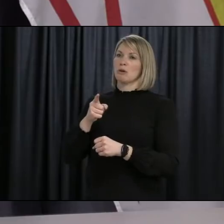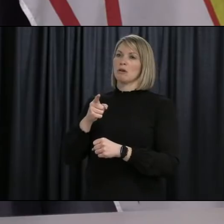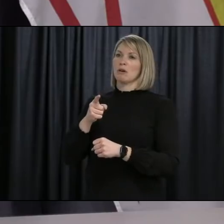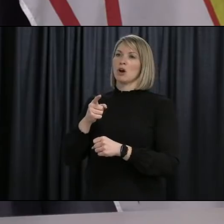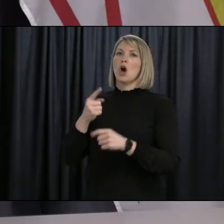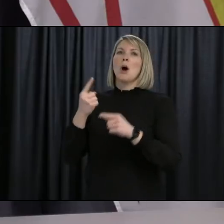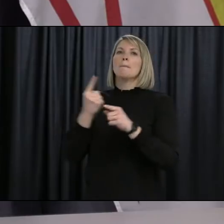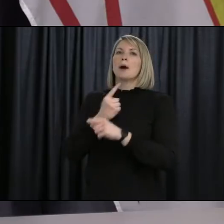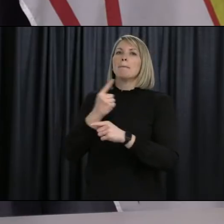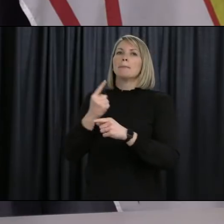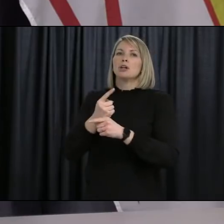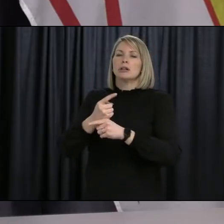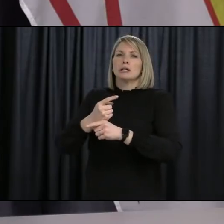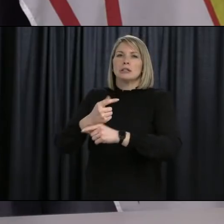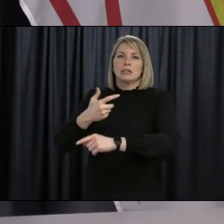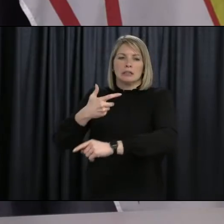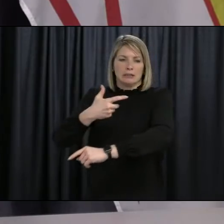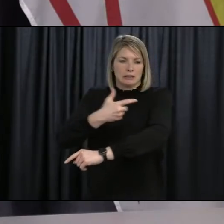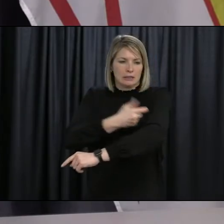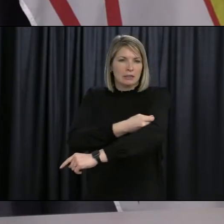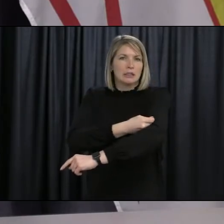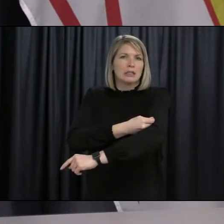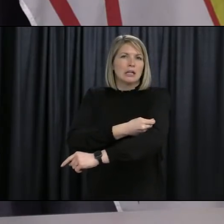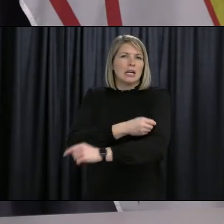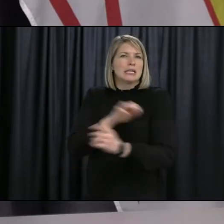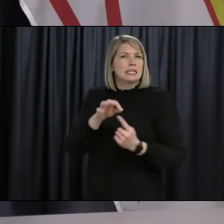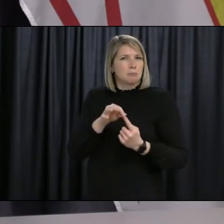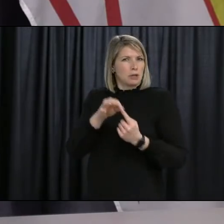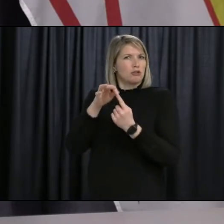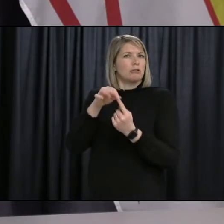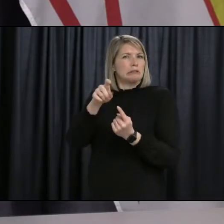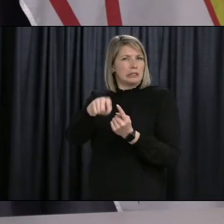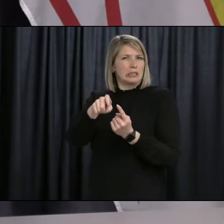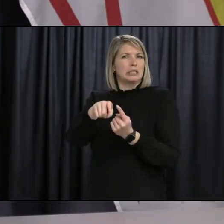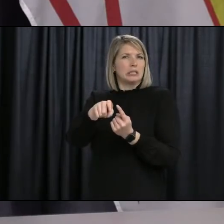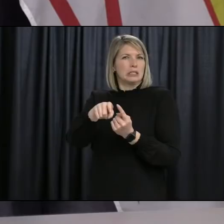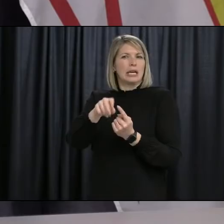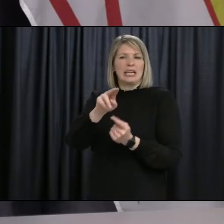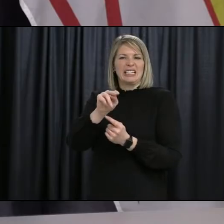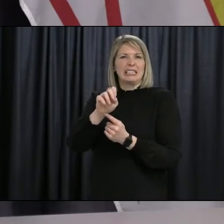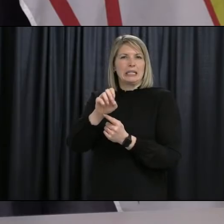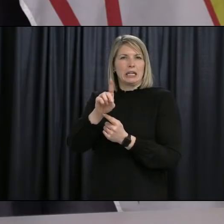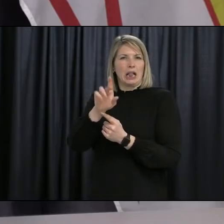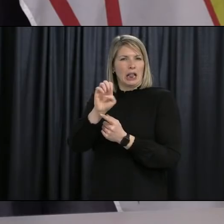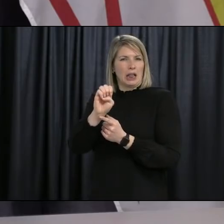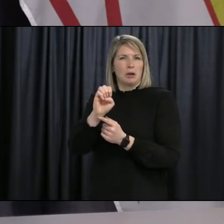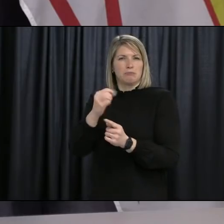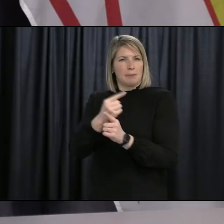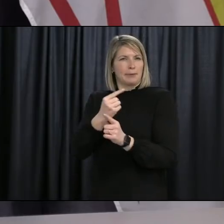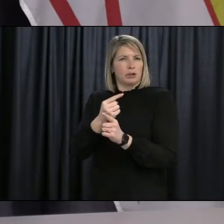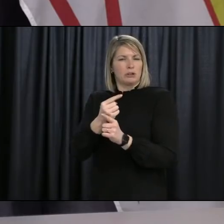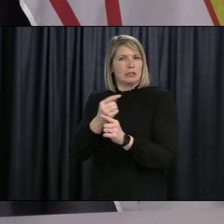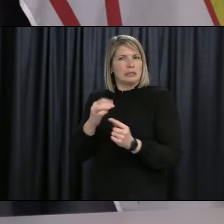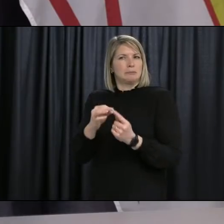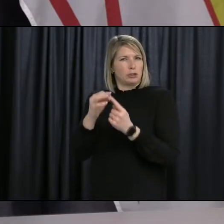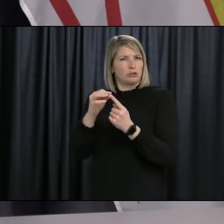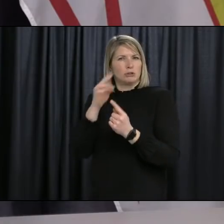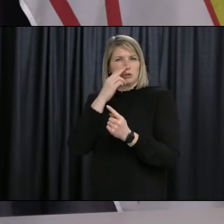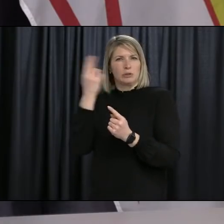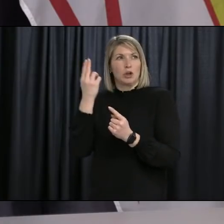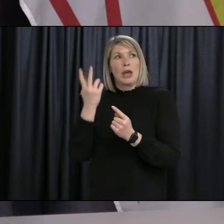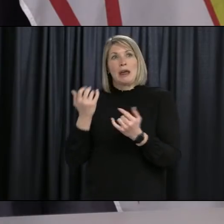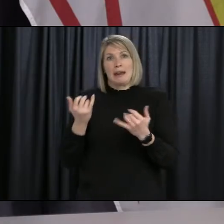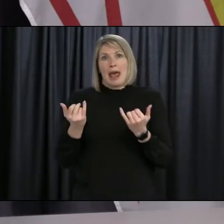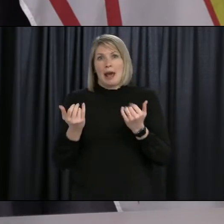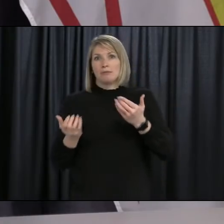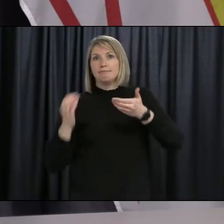right syringe to be able to do that. And we're working with the federal government right now to make sure that we